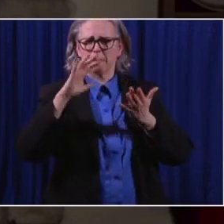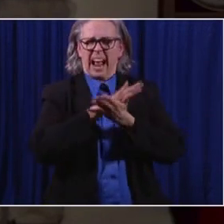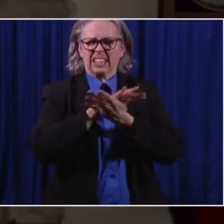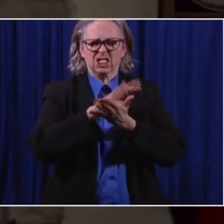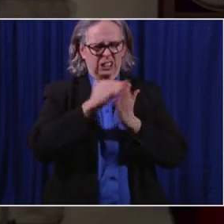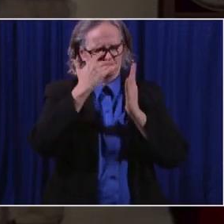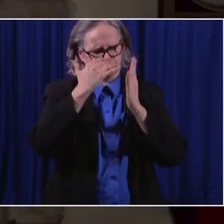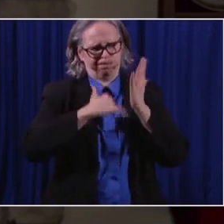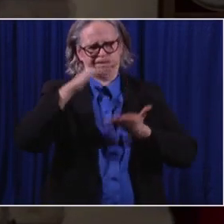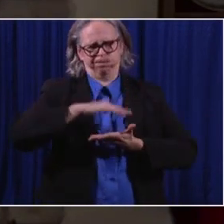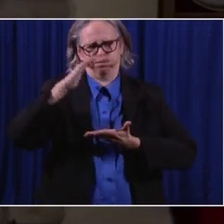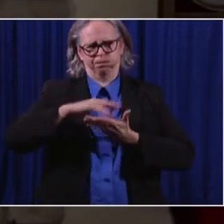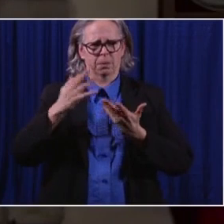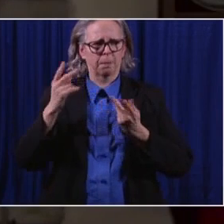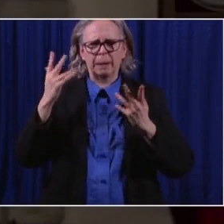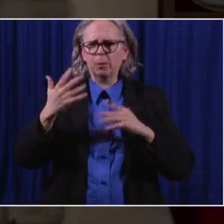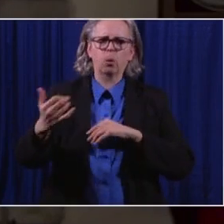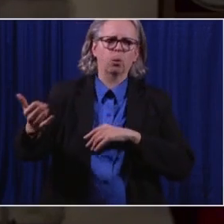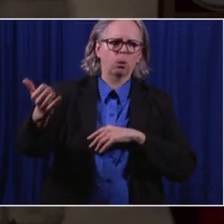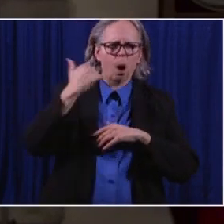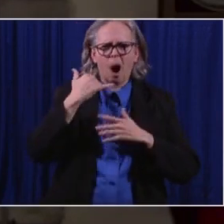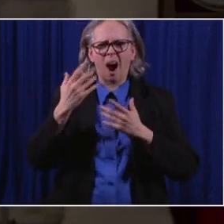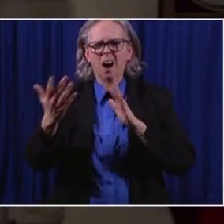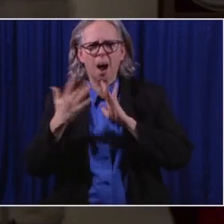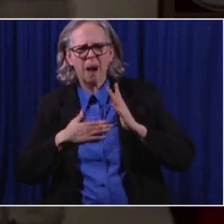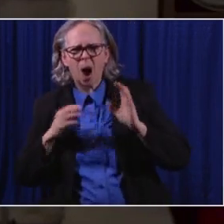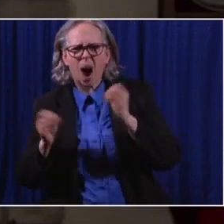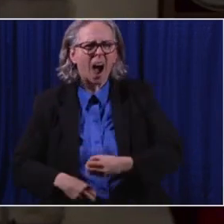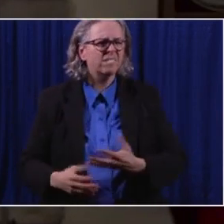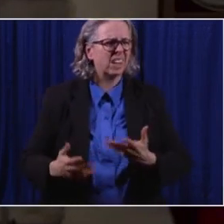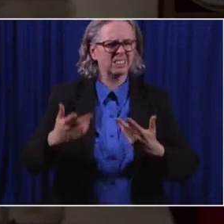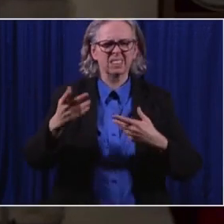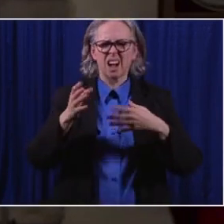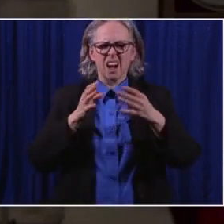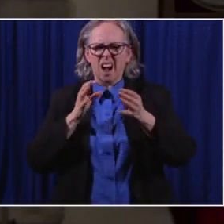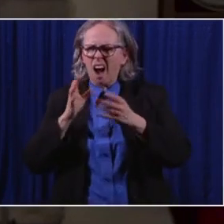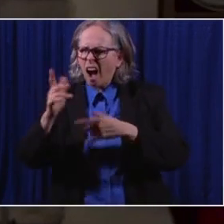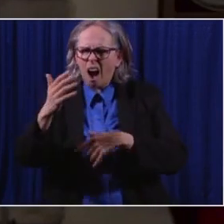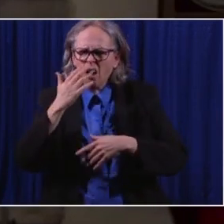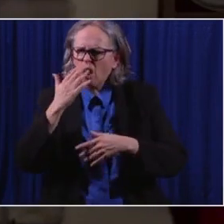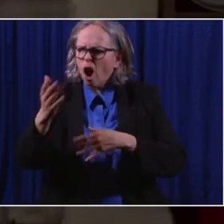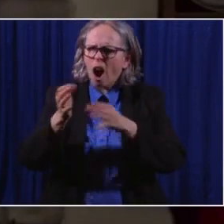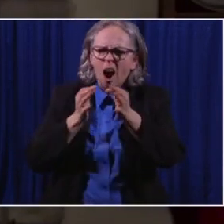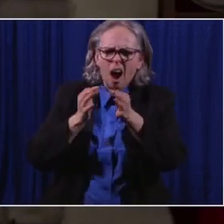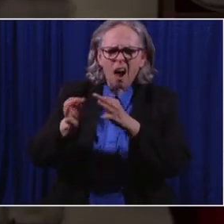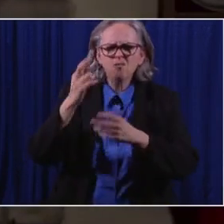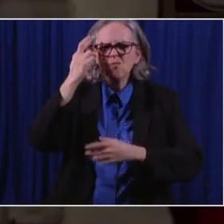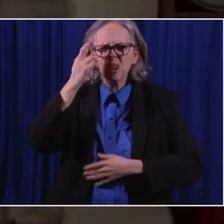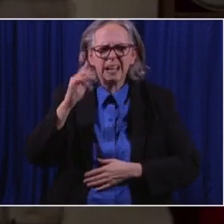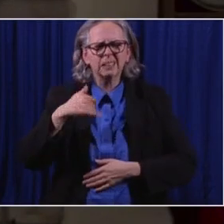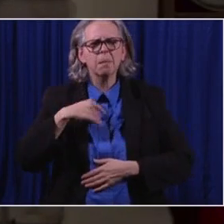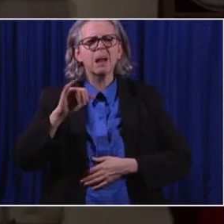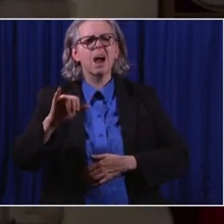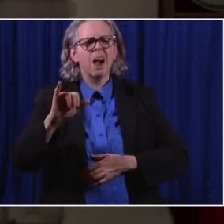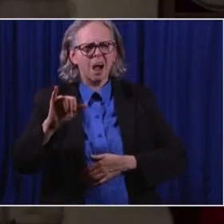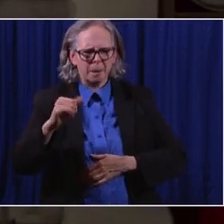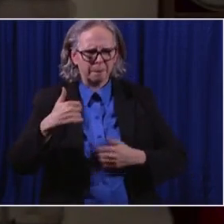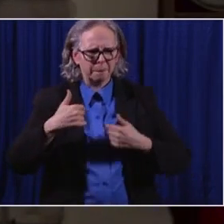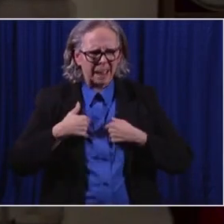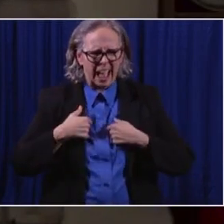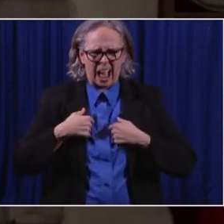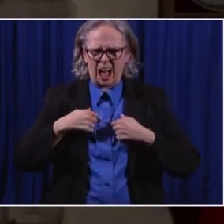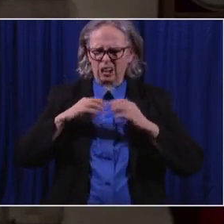our office and made a very legitimate, good case that they should be next, or they should be high on